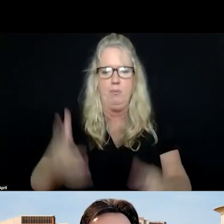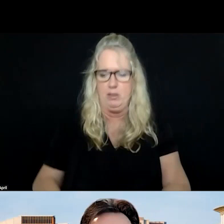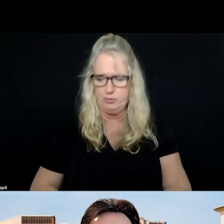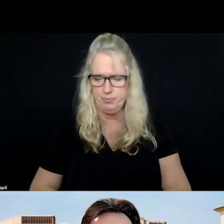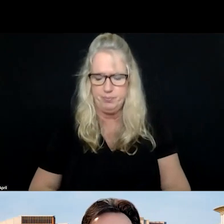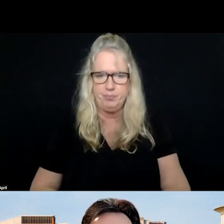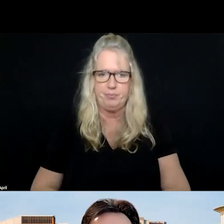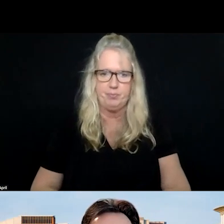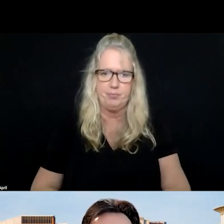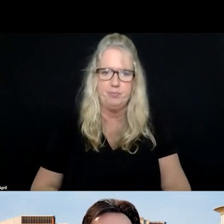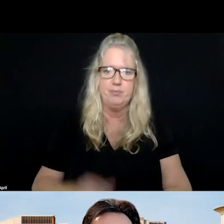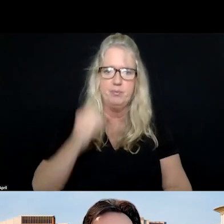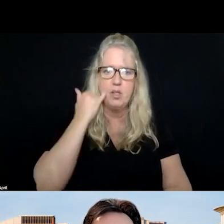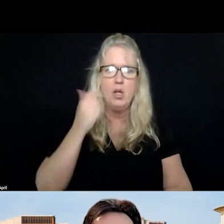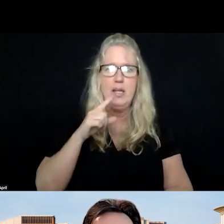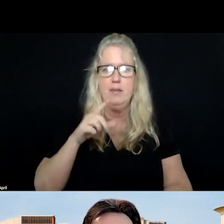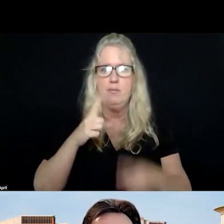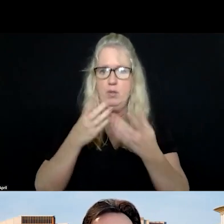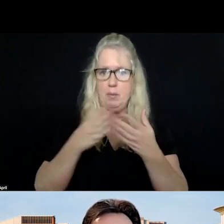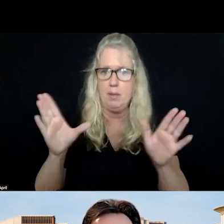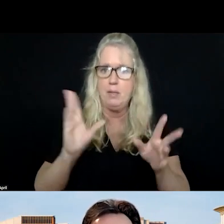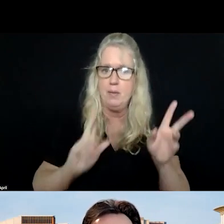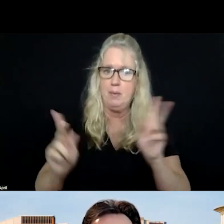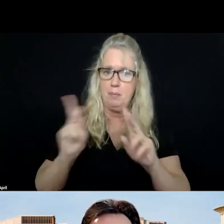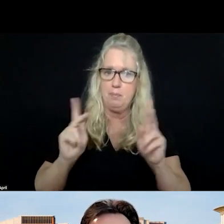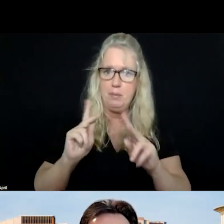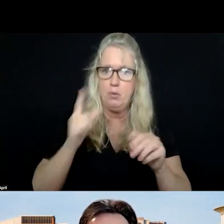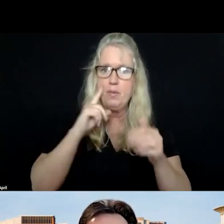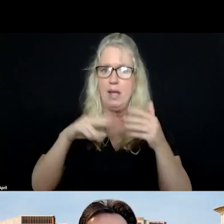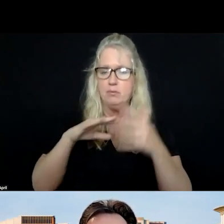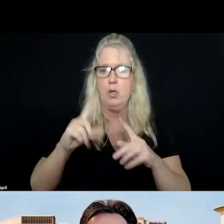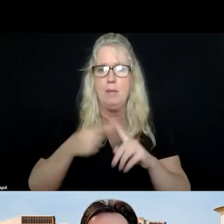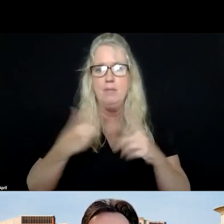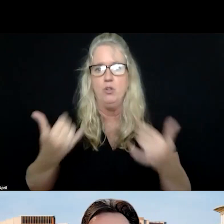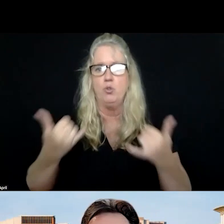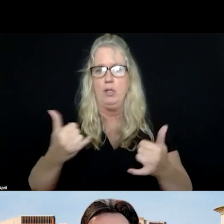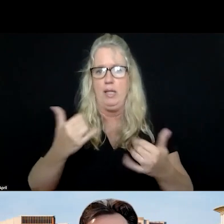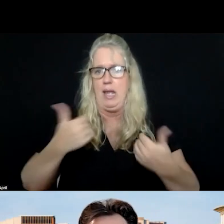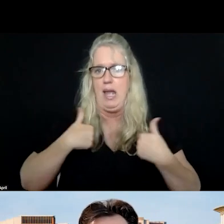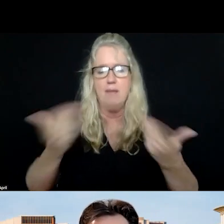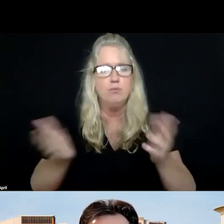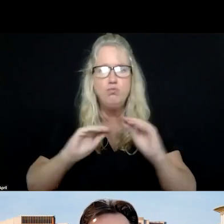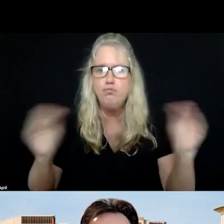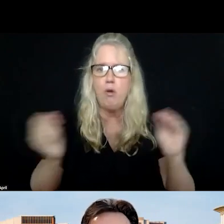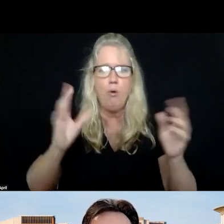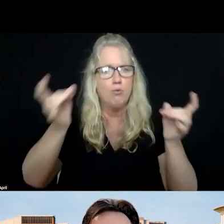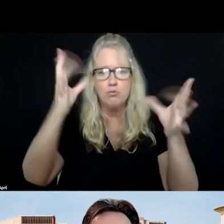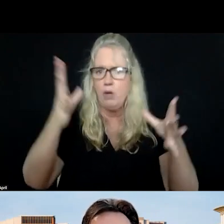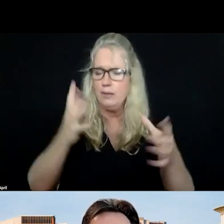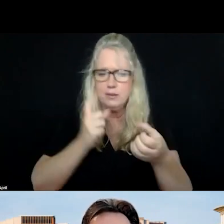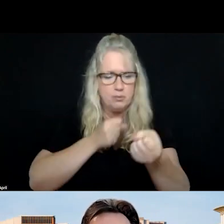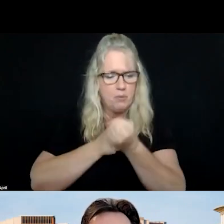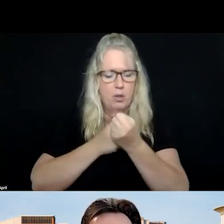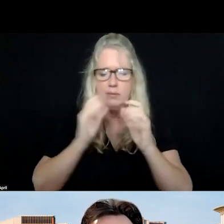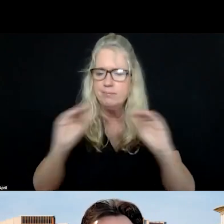So if you go to the public, as I mentioned, people who are being dose reduced or cut off currently have no crisis support. There's almost